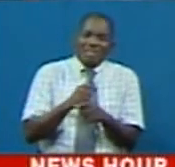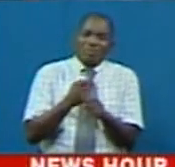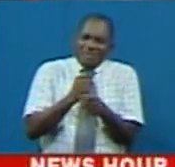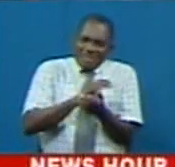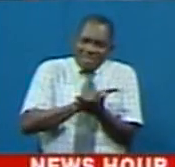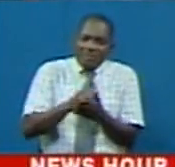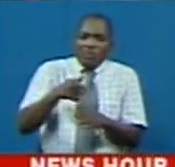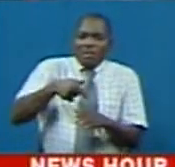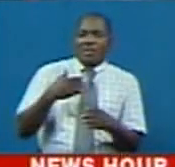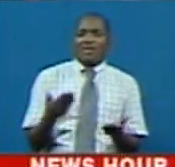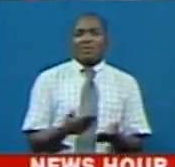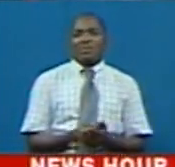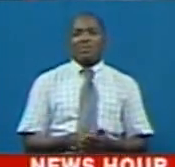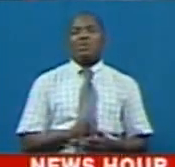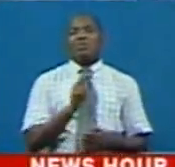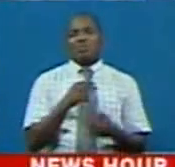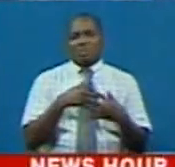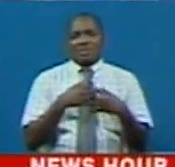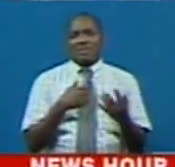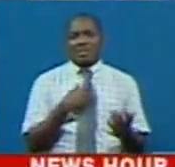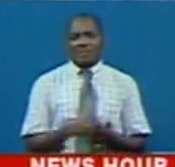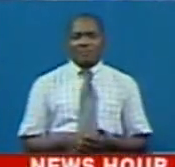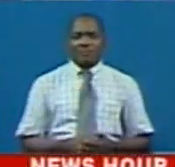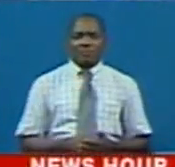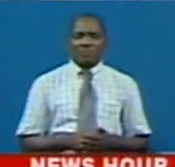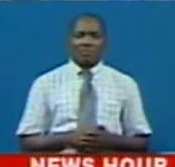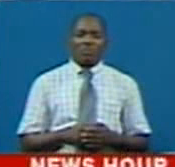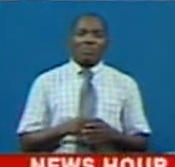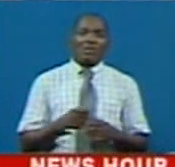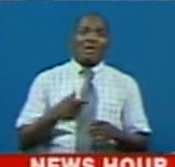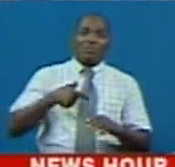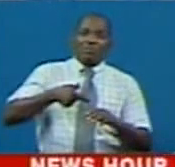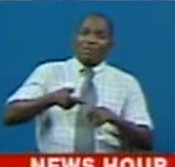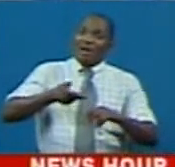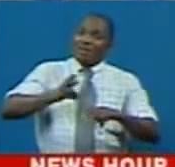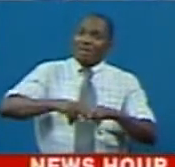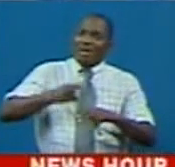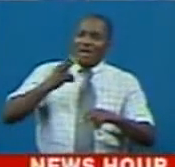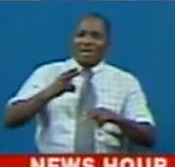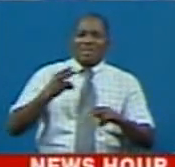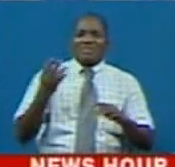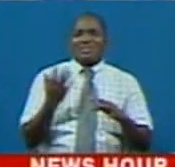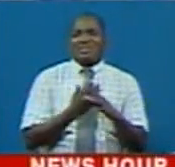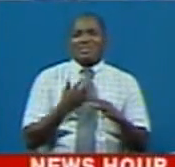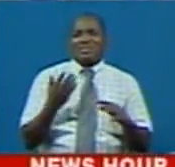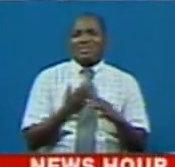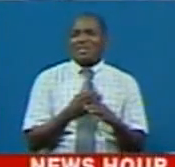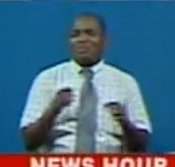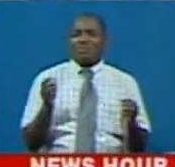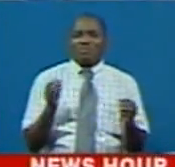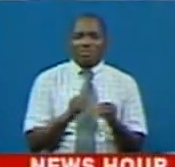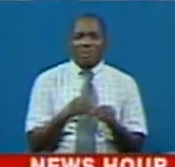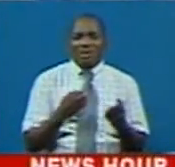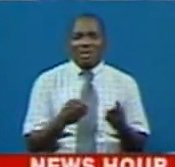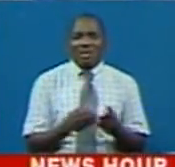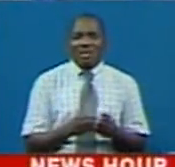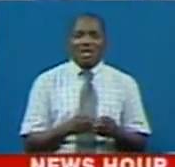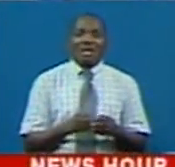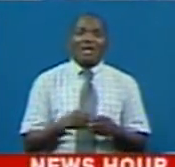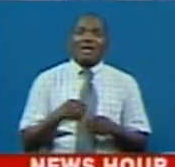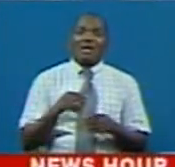then use them. Send our more to me, yes, I'm not high, do man. Yes, I'm not more